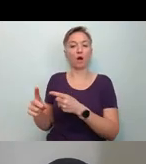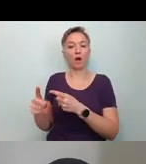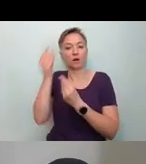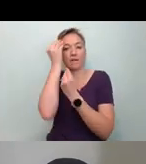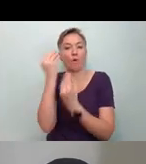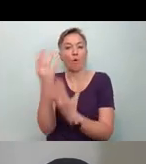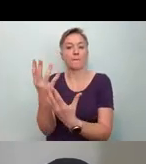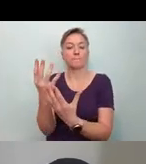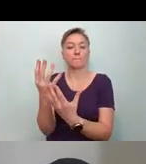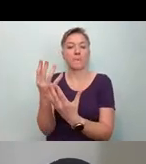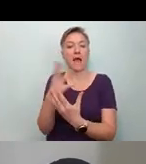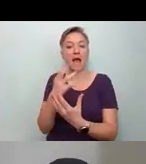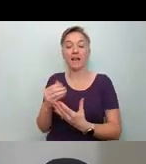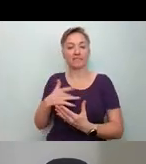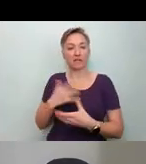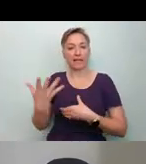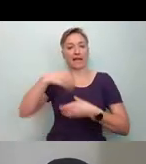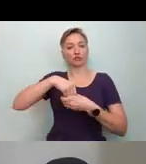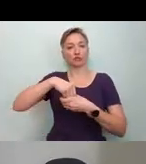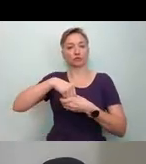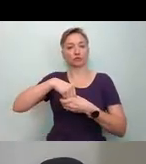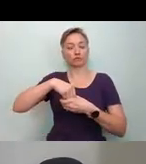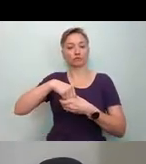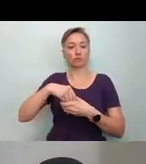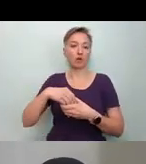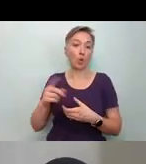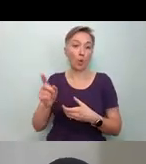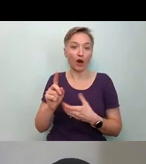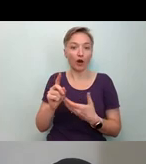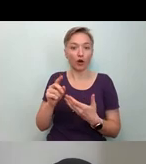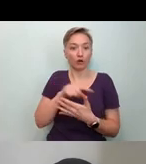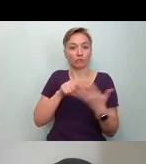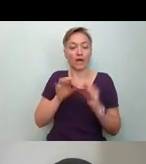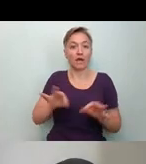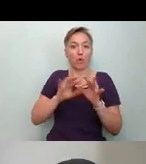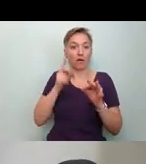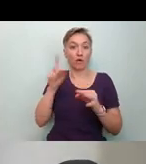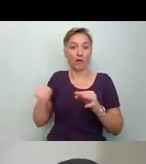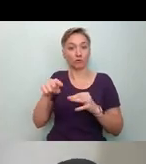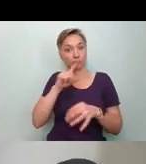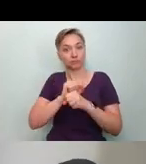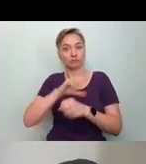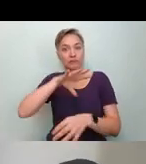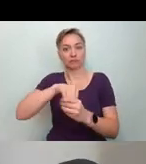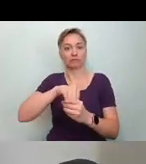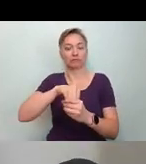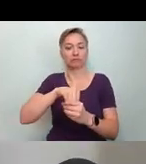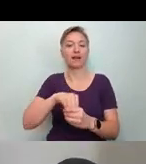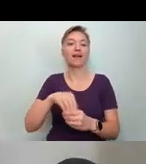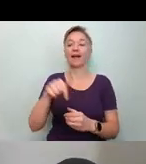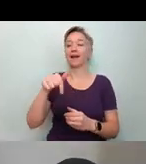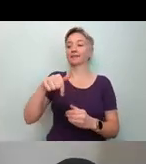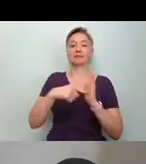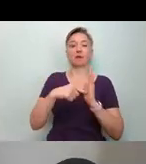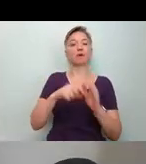they participated in the project at those points that are really critical for them. So for example, these employee forums are a big